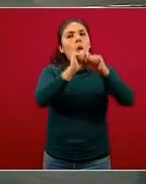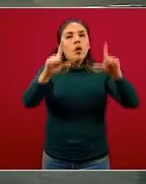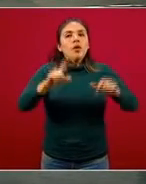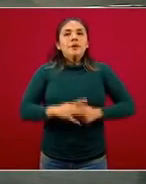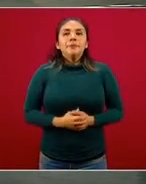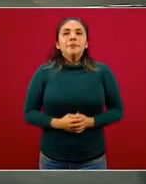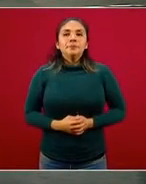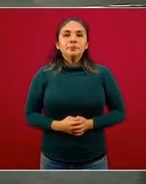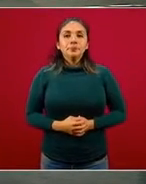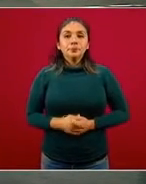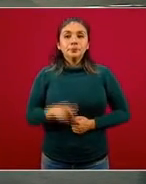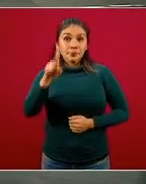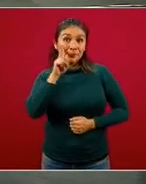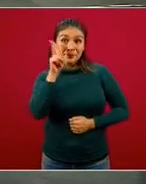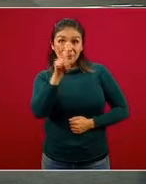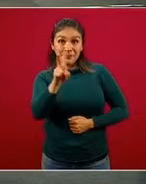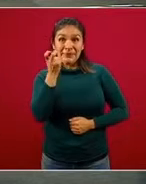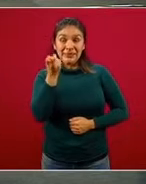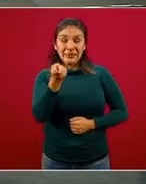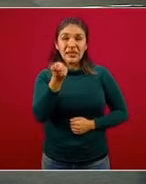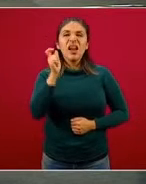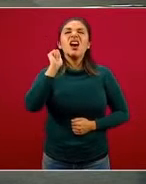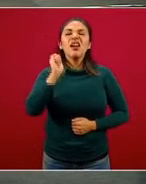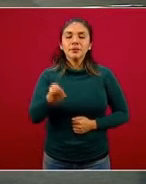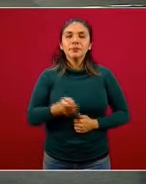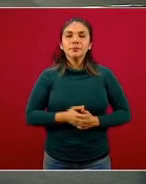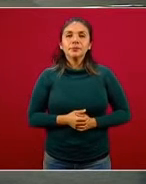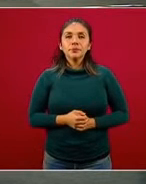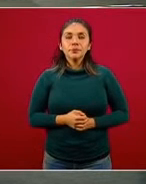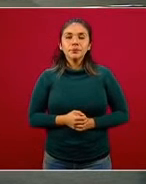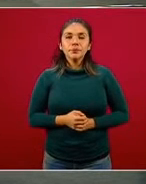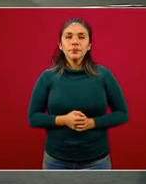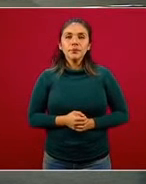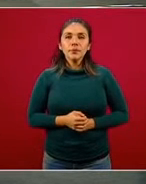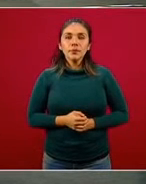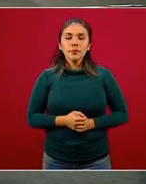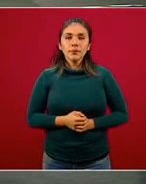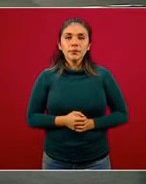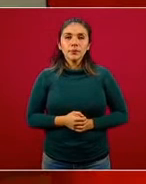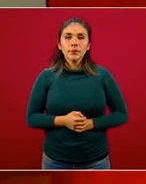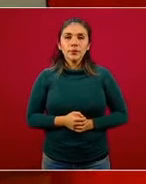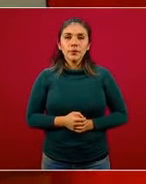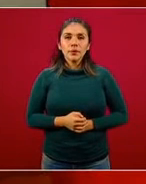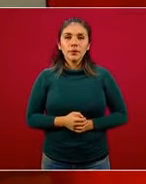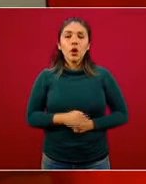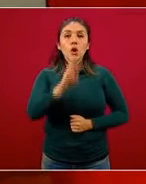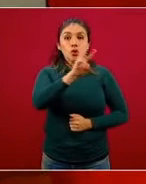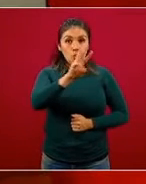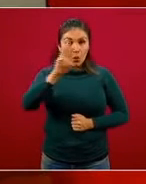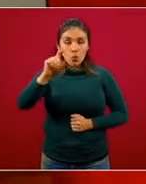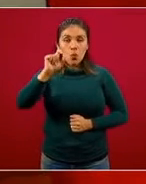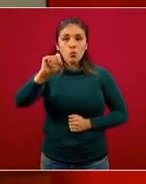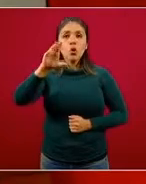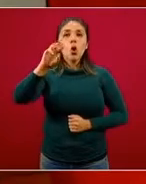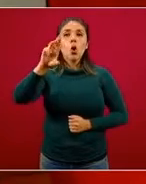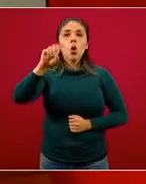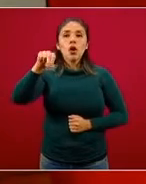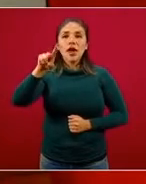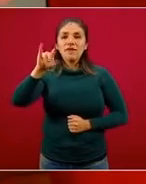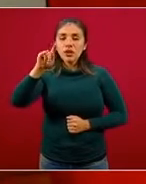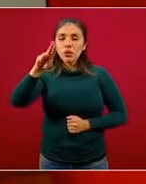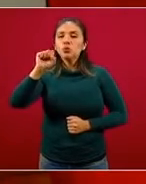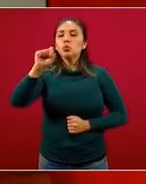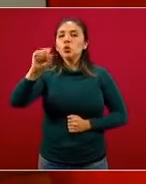we've had most of the users of this website have been Mexican, and then a small percentage have also visited from the United